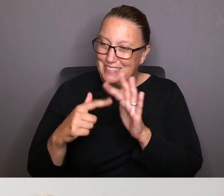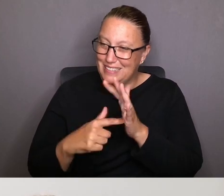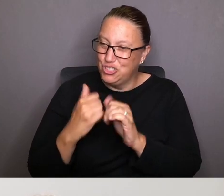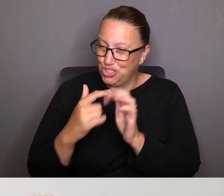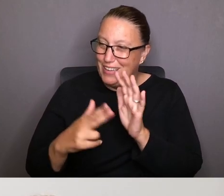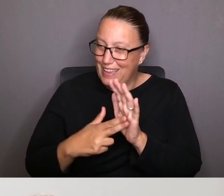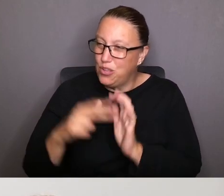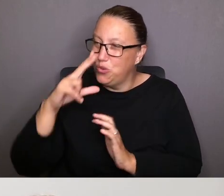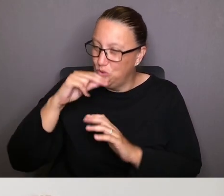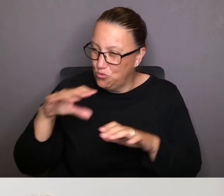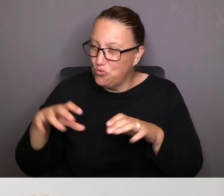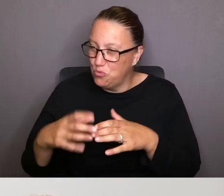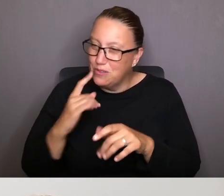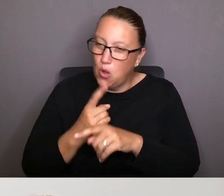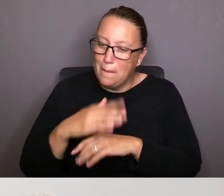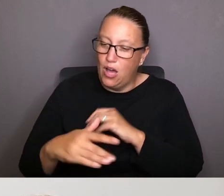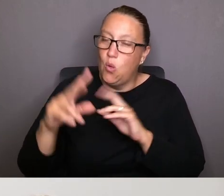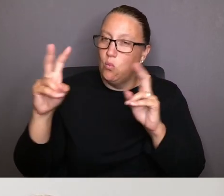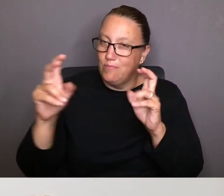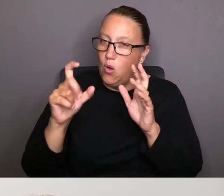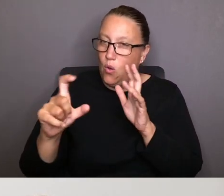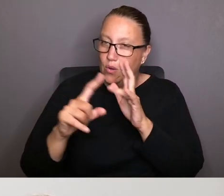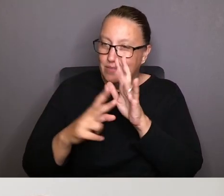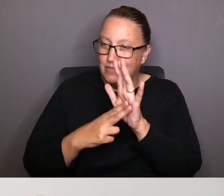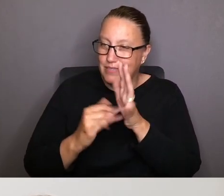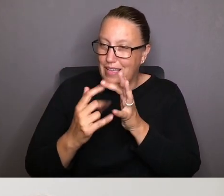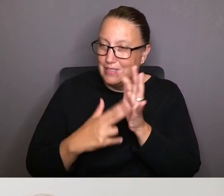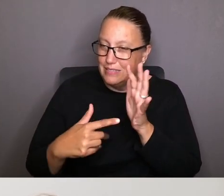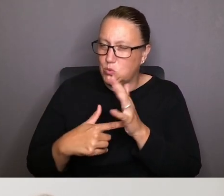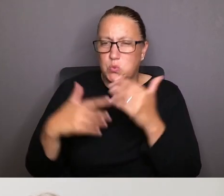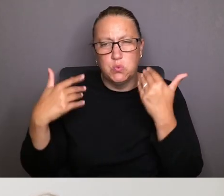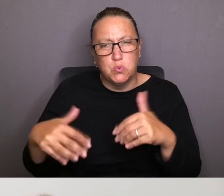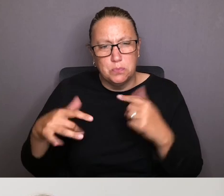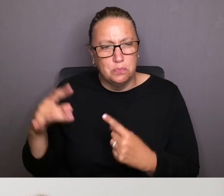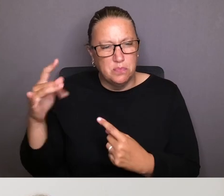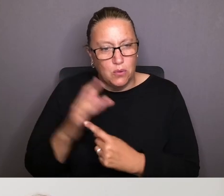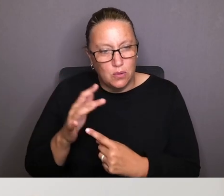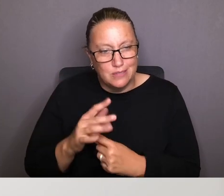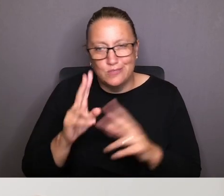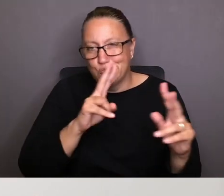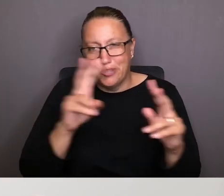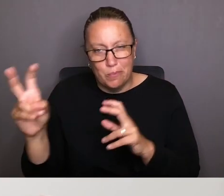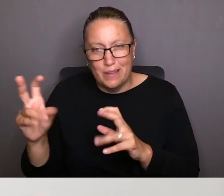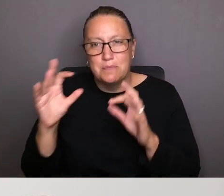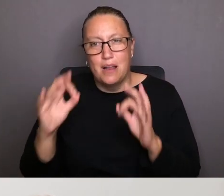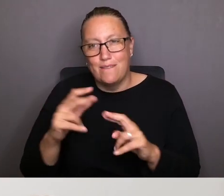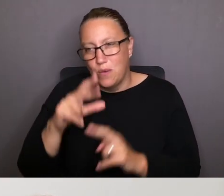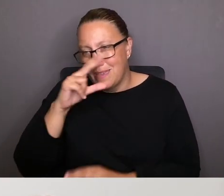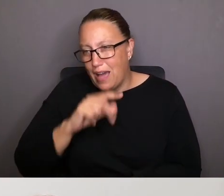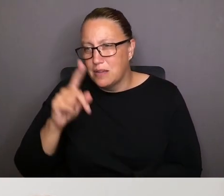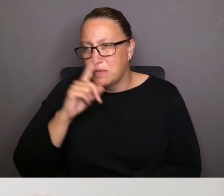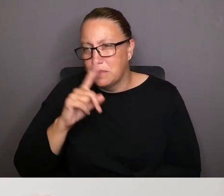So Heather, you and I, and we've talked to the next gen, our new youth group, about consent, and it's